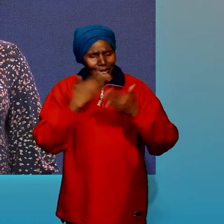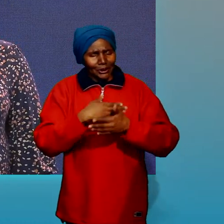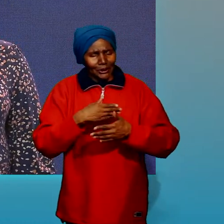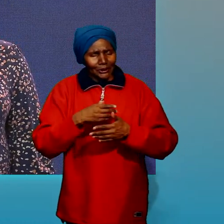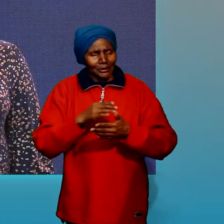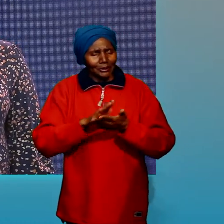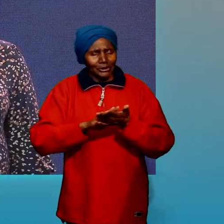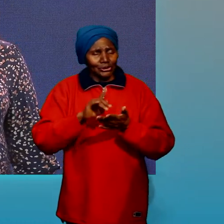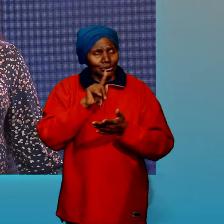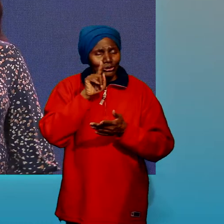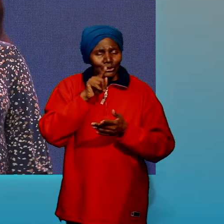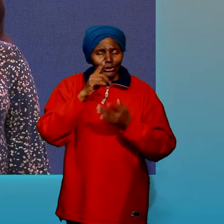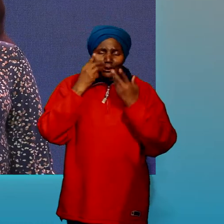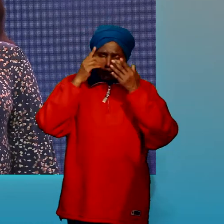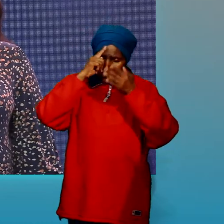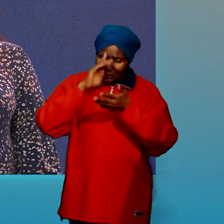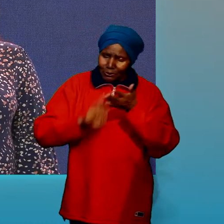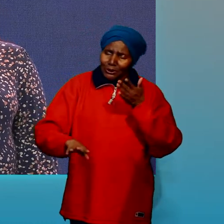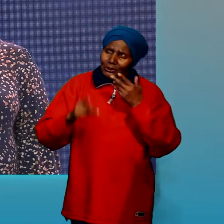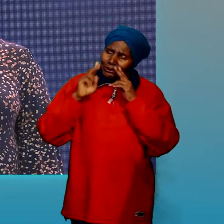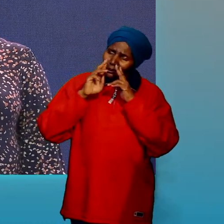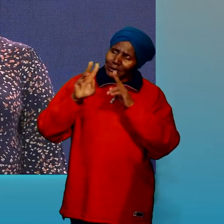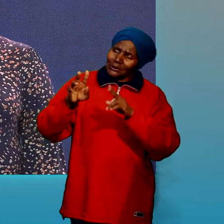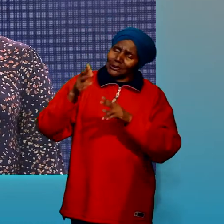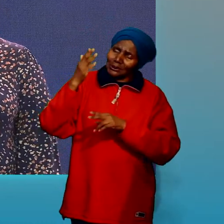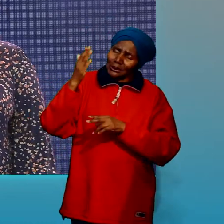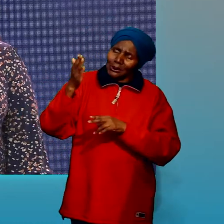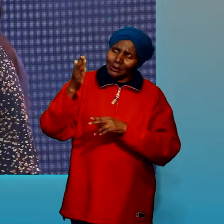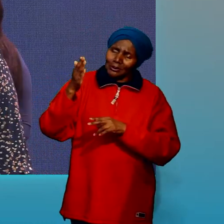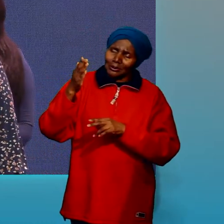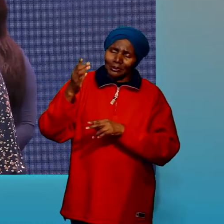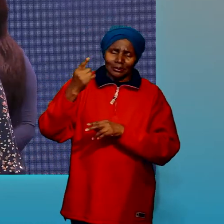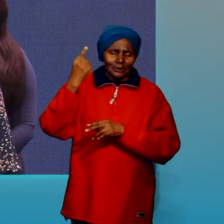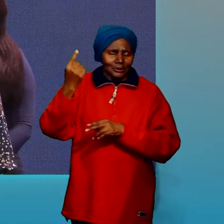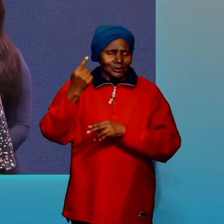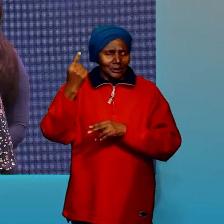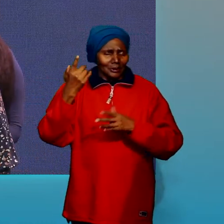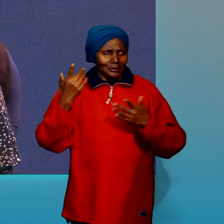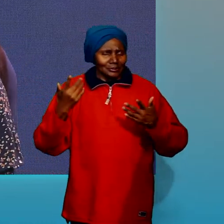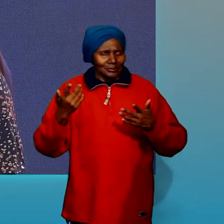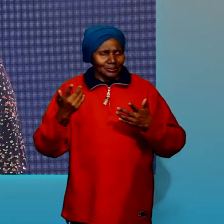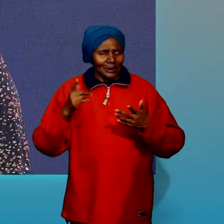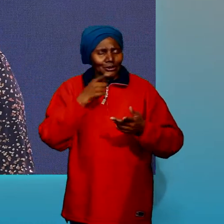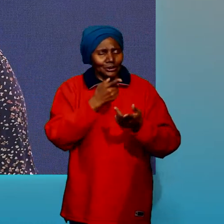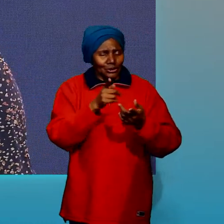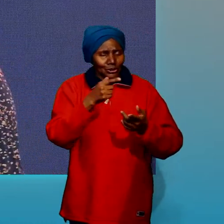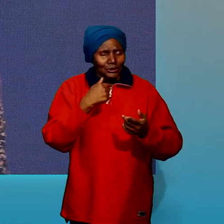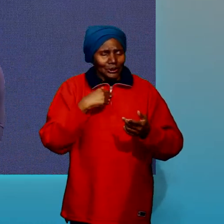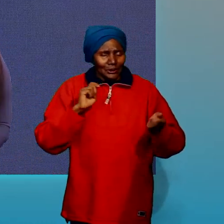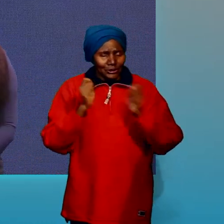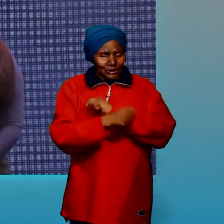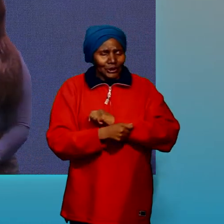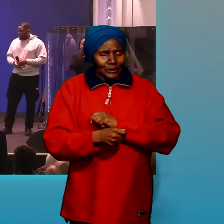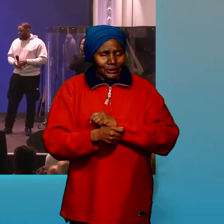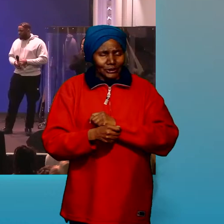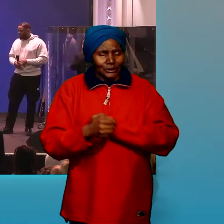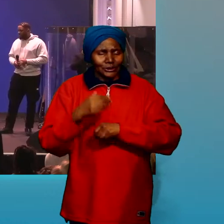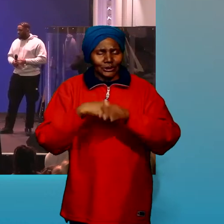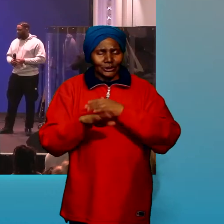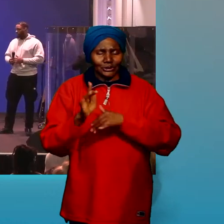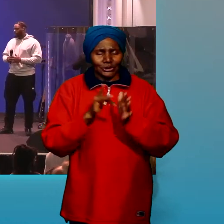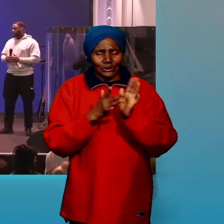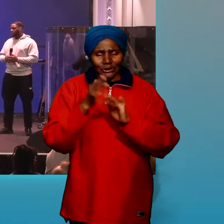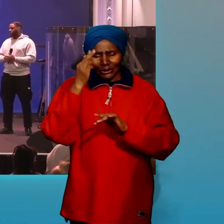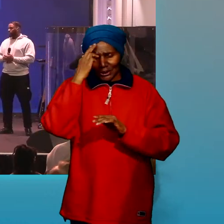he is, and we will be changed. In Jesus' precious name, amen and amen.